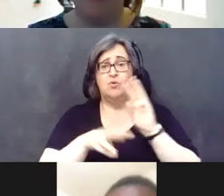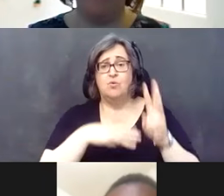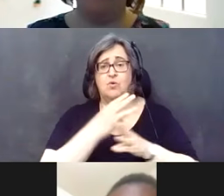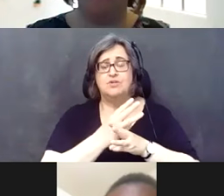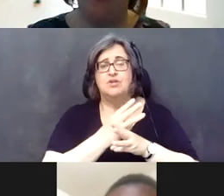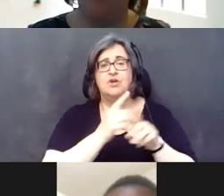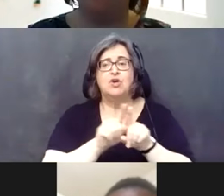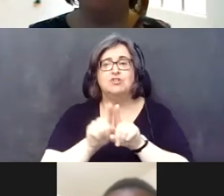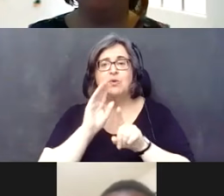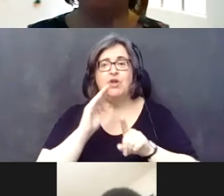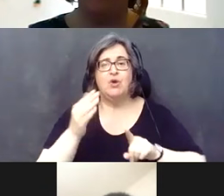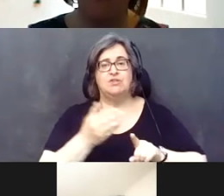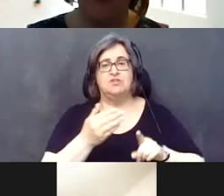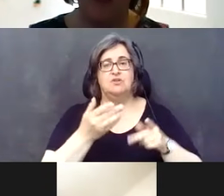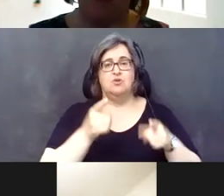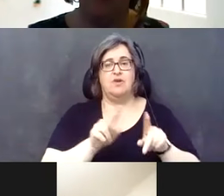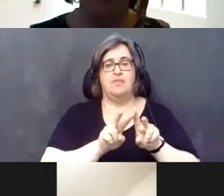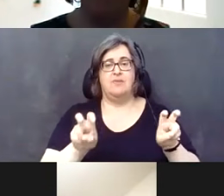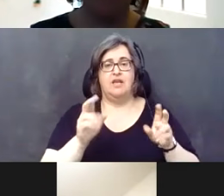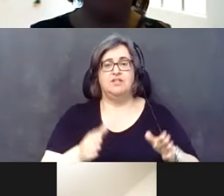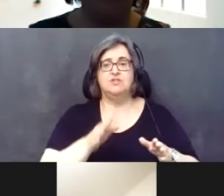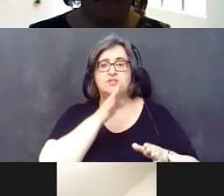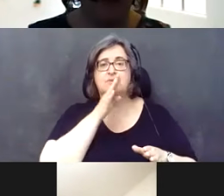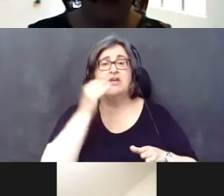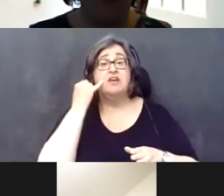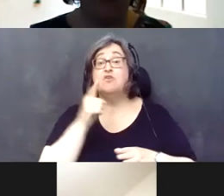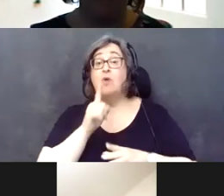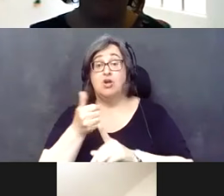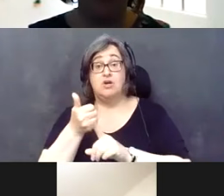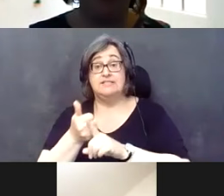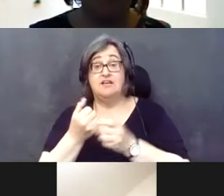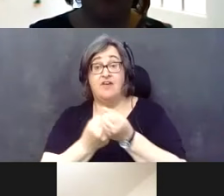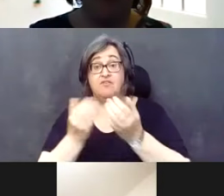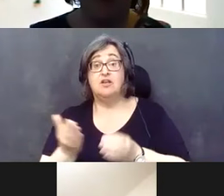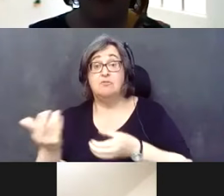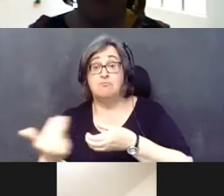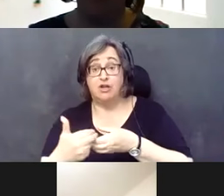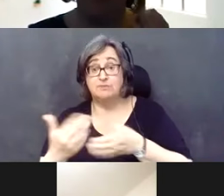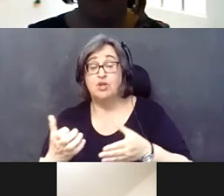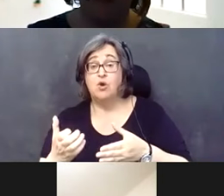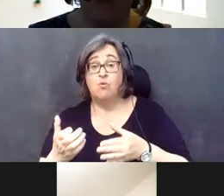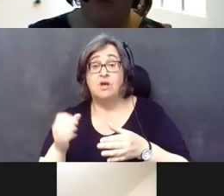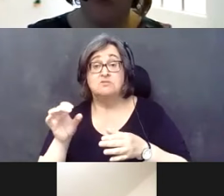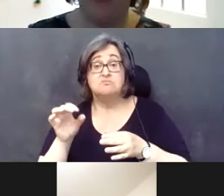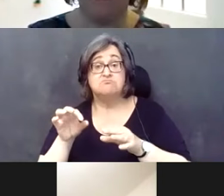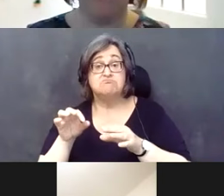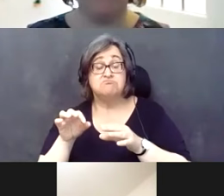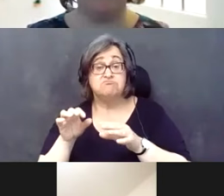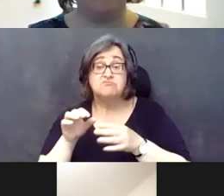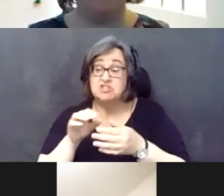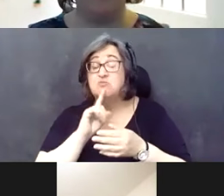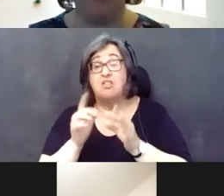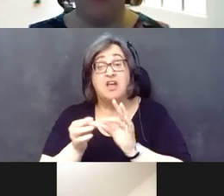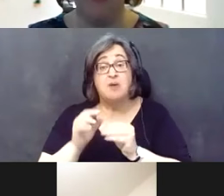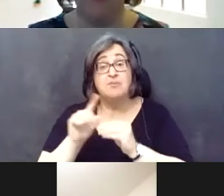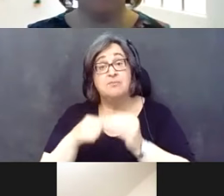I'll also invite, while our panelists are speaking, if you're a self-advocate in the audience and you want to chime in on what you'd like to see criminal justice professionals